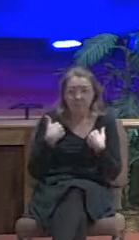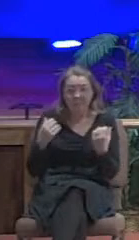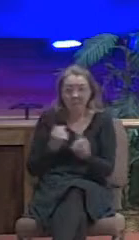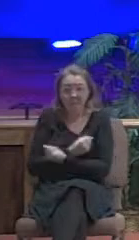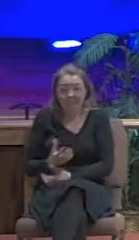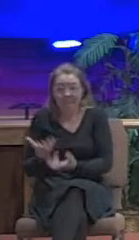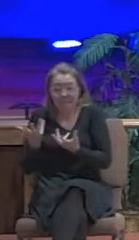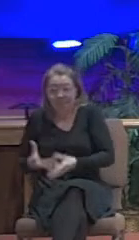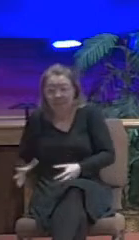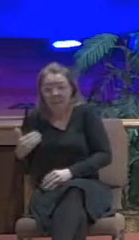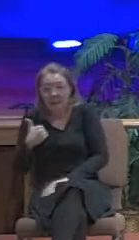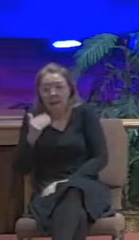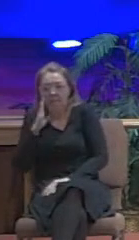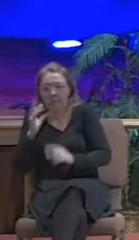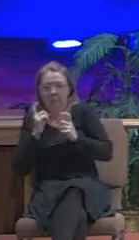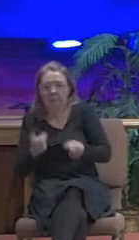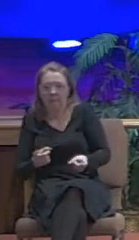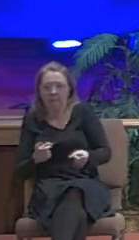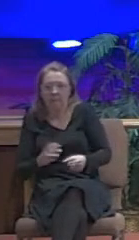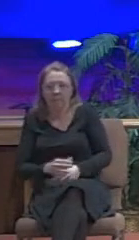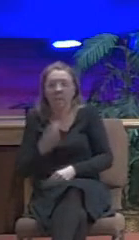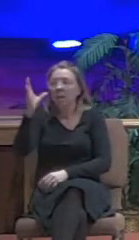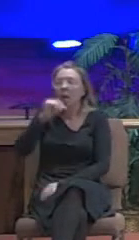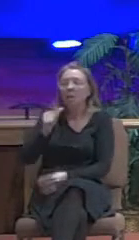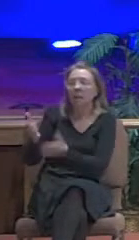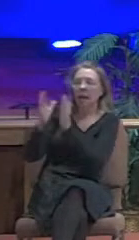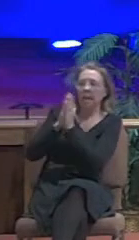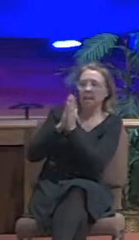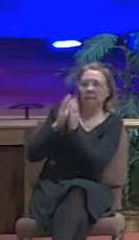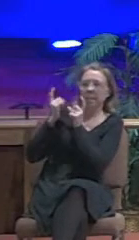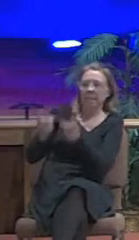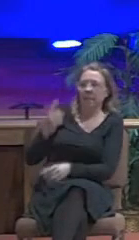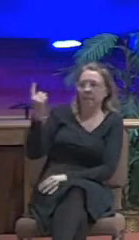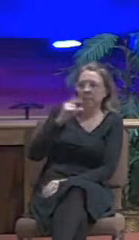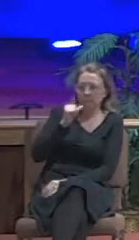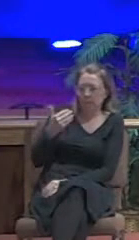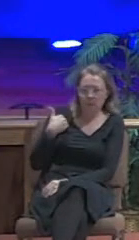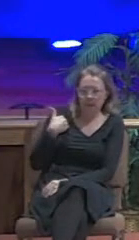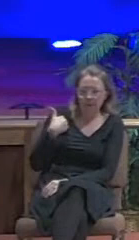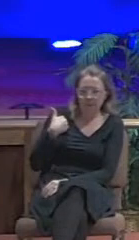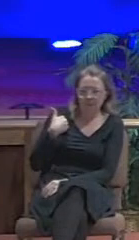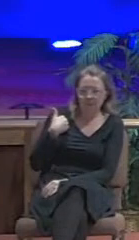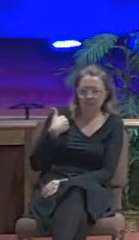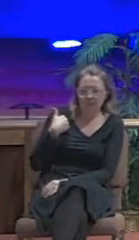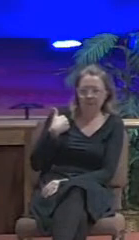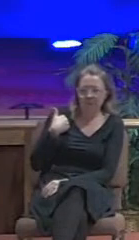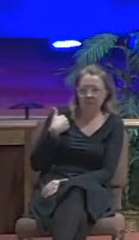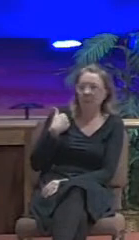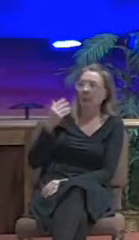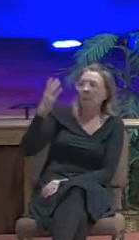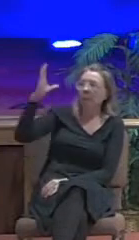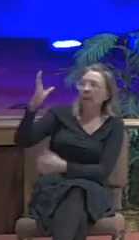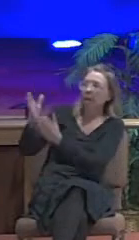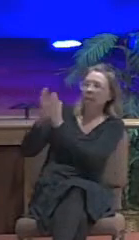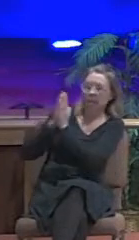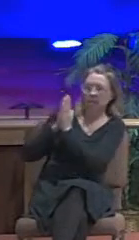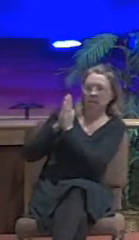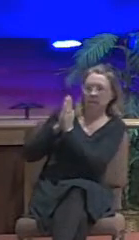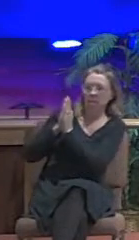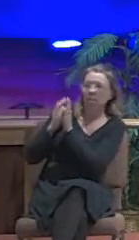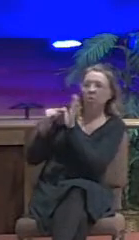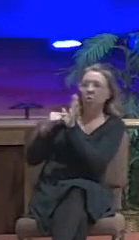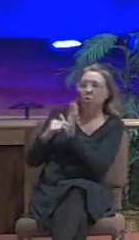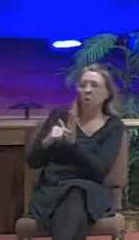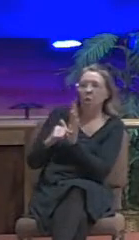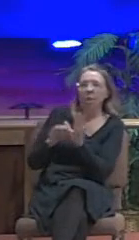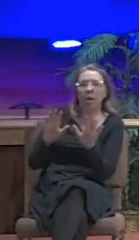God is not asking you to give something you don't have. He's asking us to show compassion, and if someone has a need and we